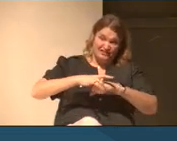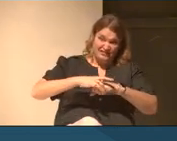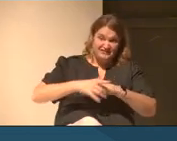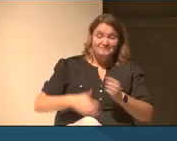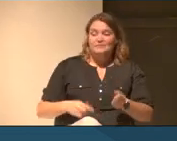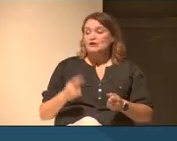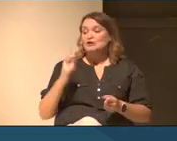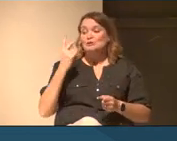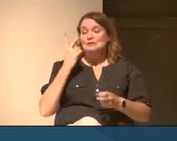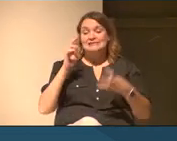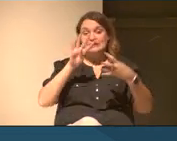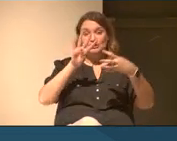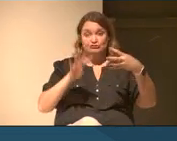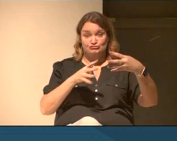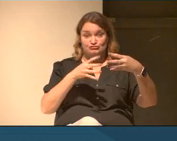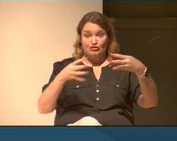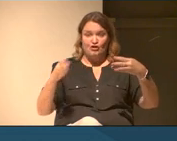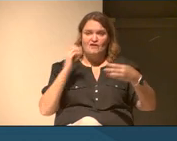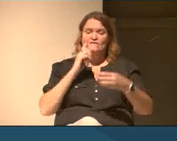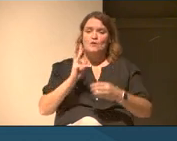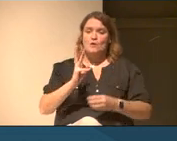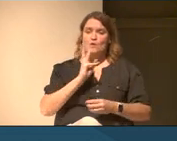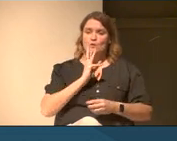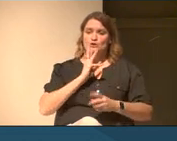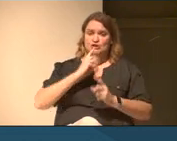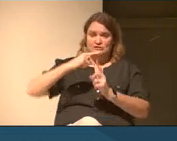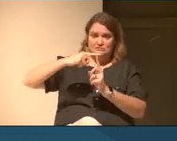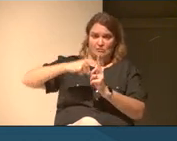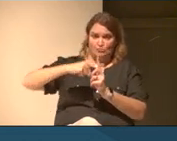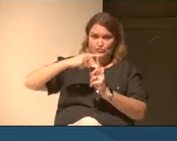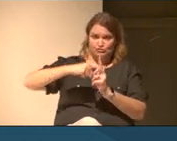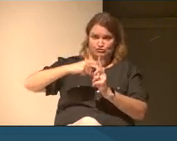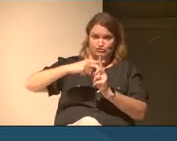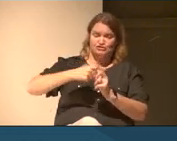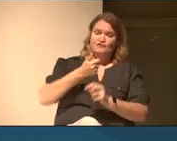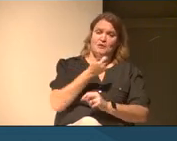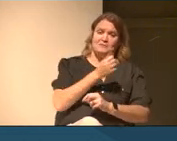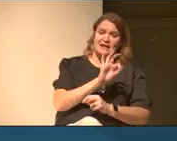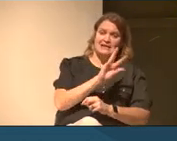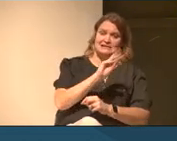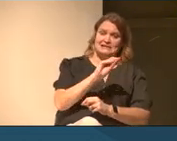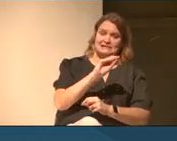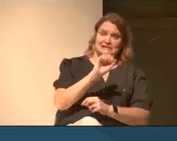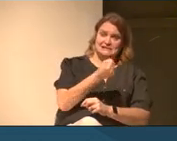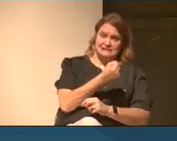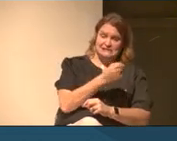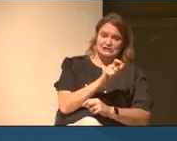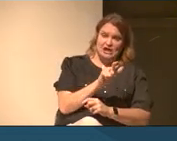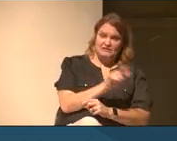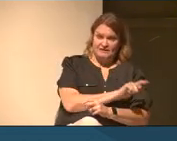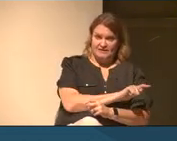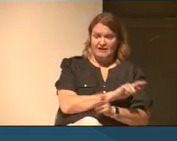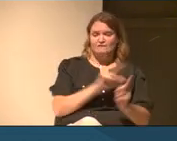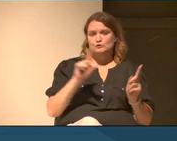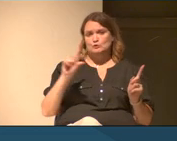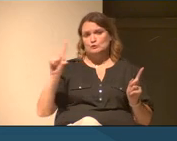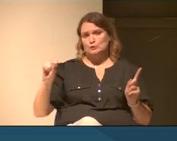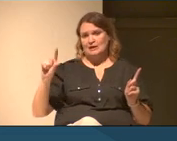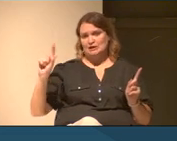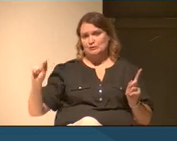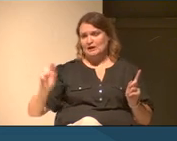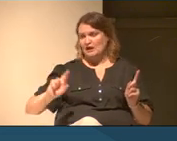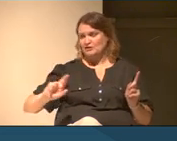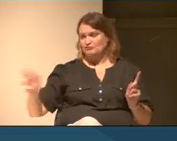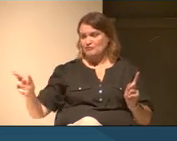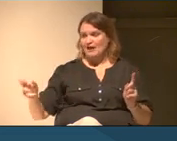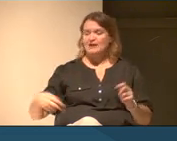what's happening to ocean temperatures, going from 1960s on the left to the 2020s on the right, and red is